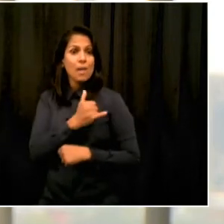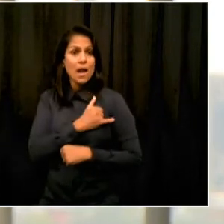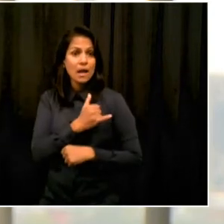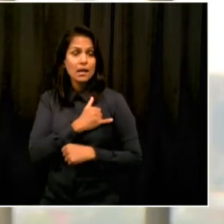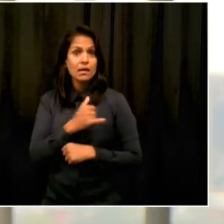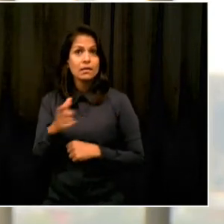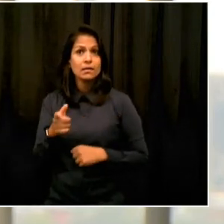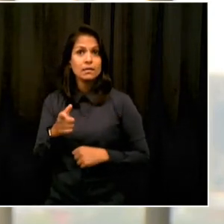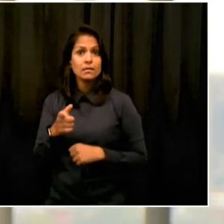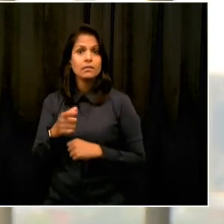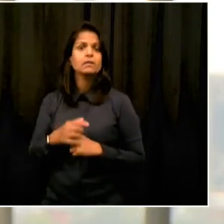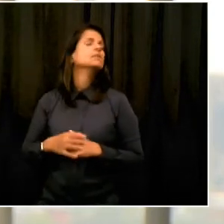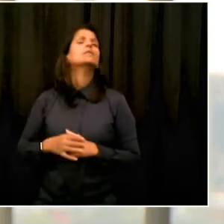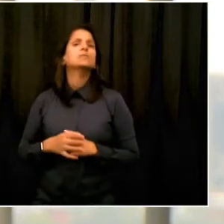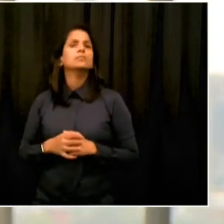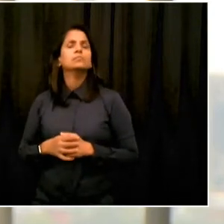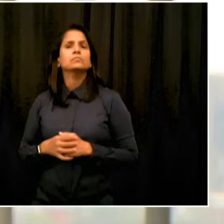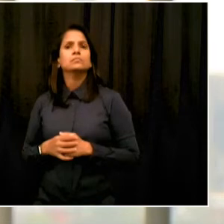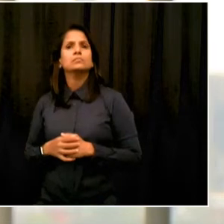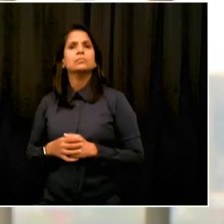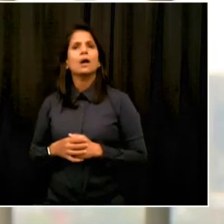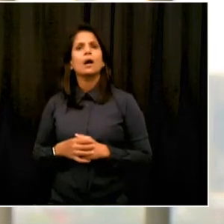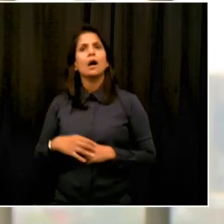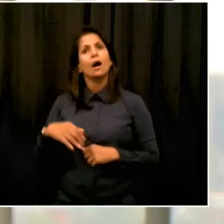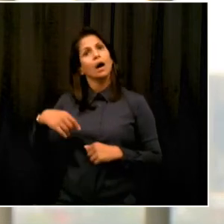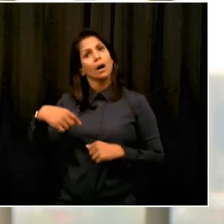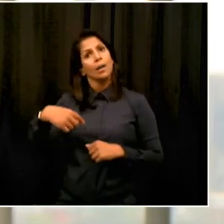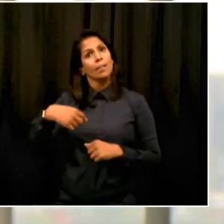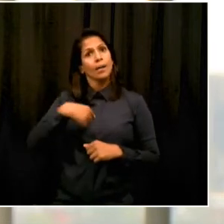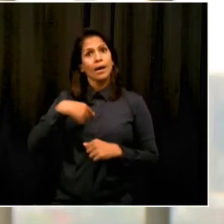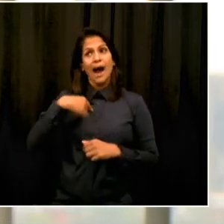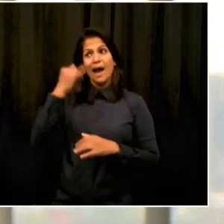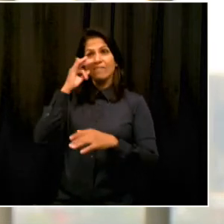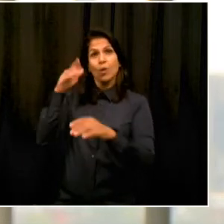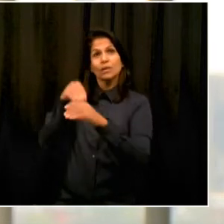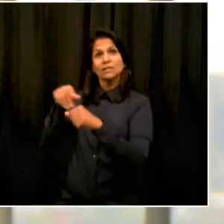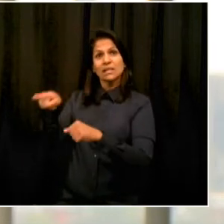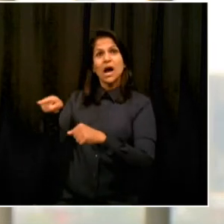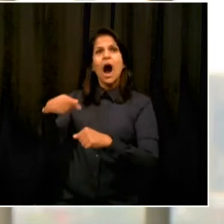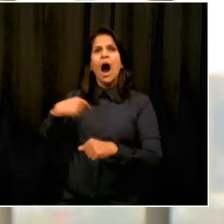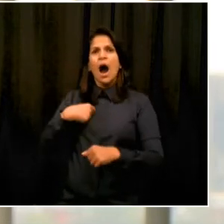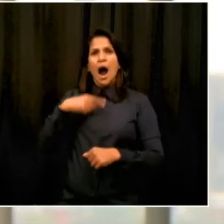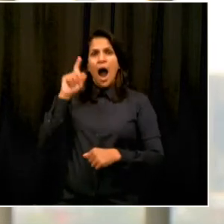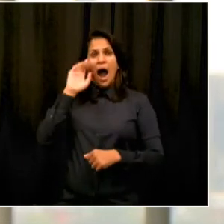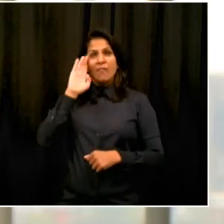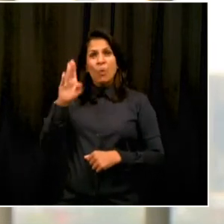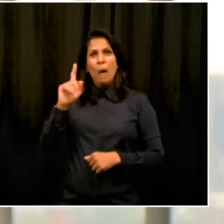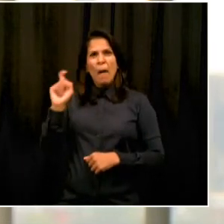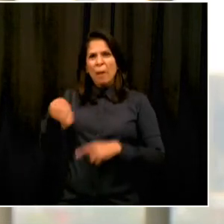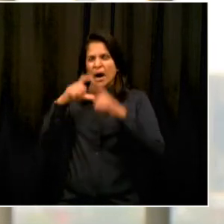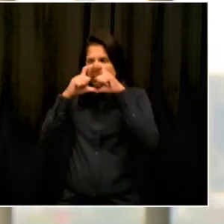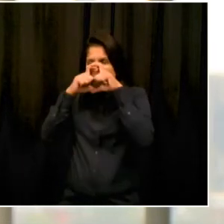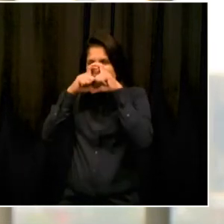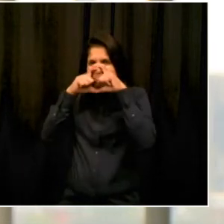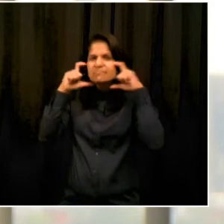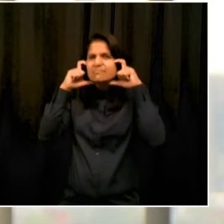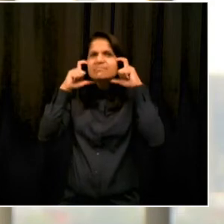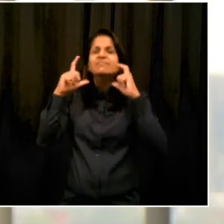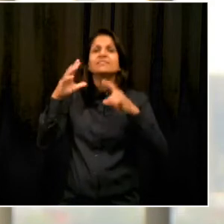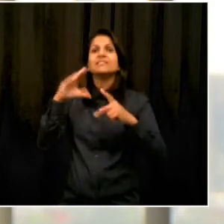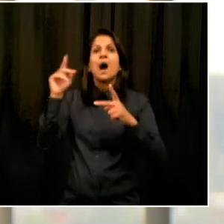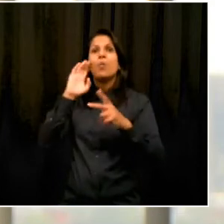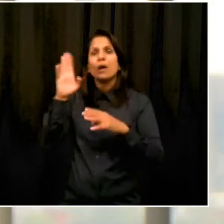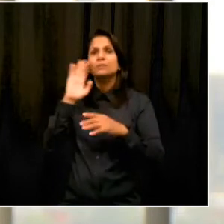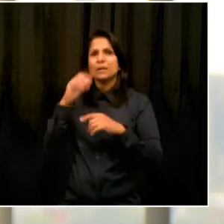wasn't part of my family. And that's what we're asking. We're not asking that people not celebrate the holiday. We're asking that